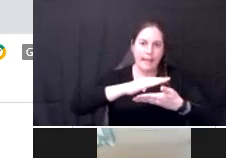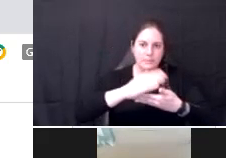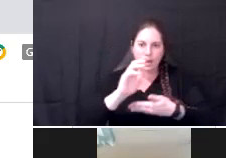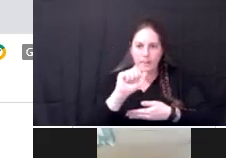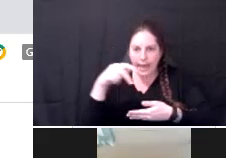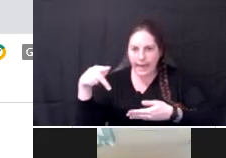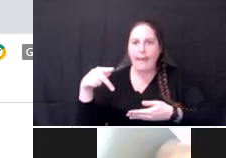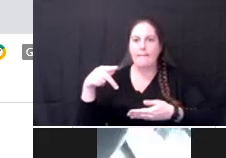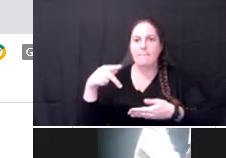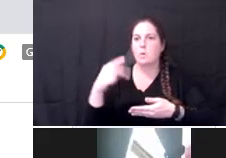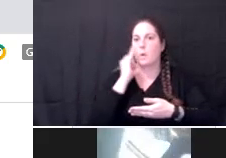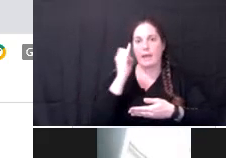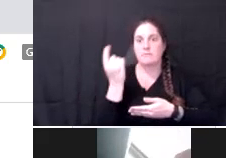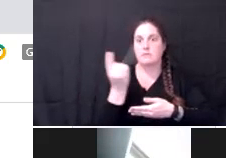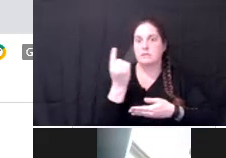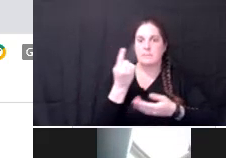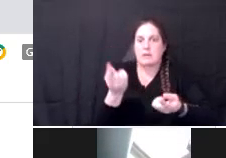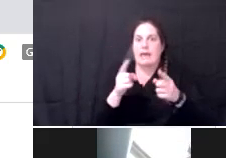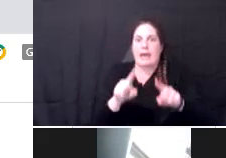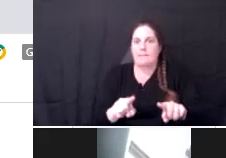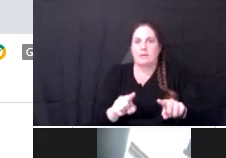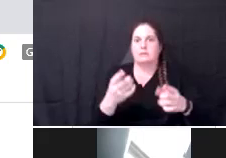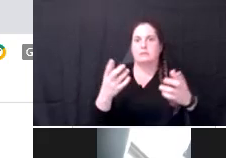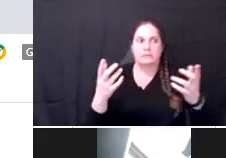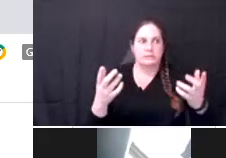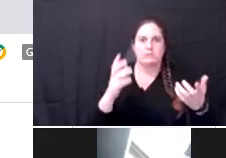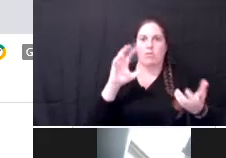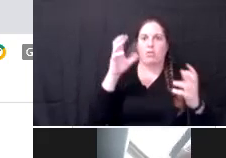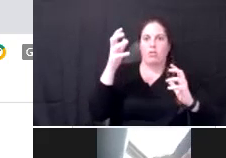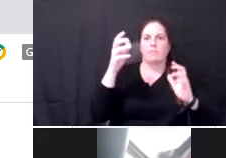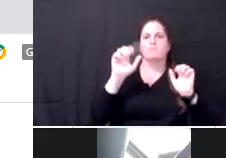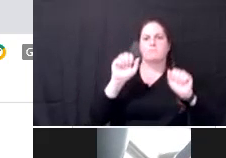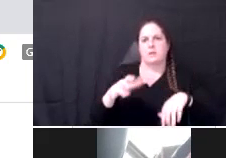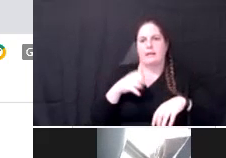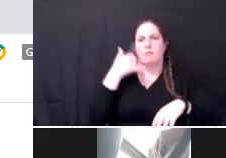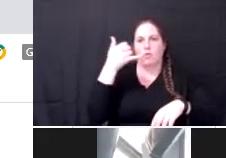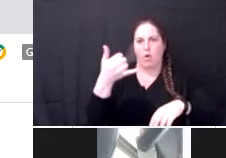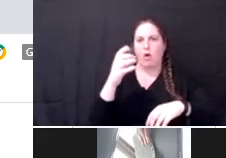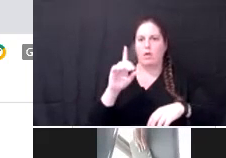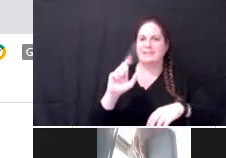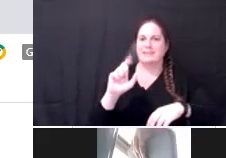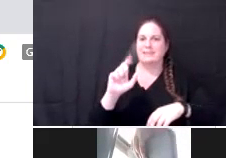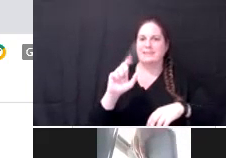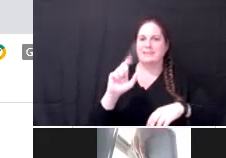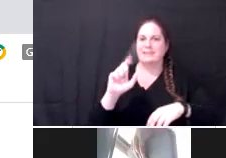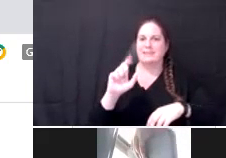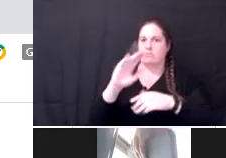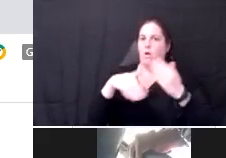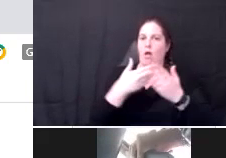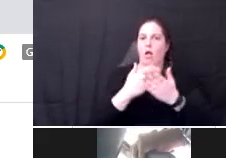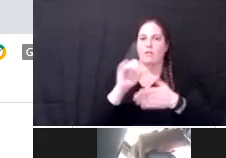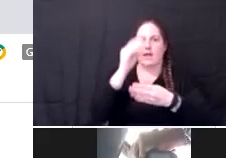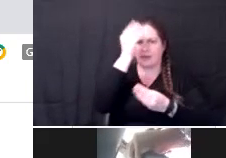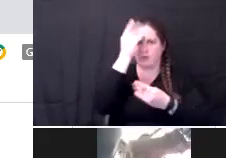if something happens and you need to just do a dial in. All of that information is available to you here, as well as